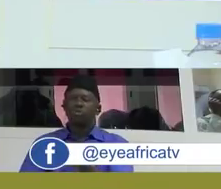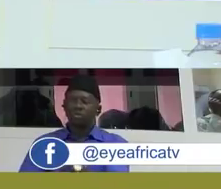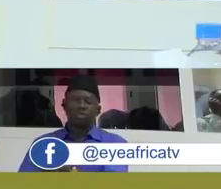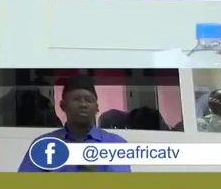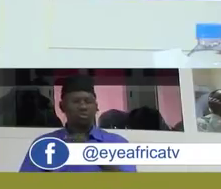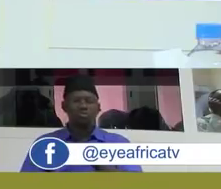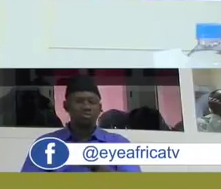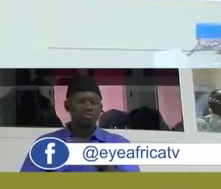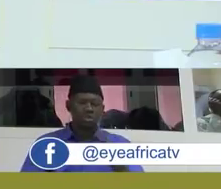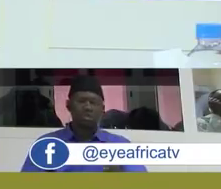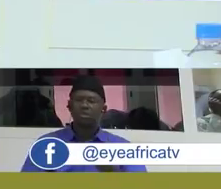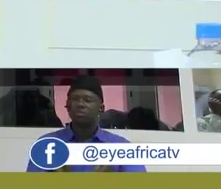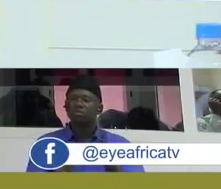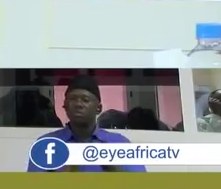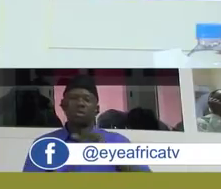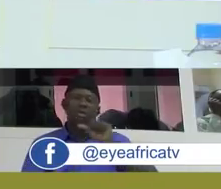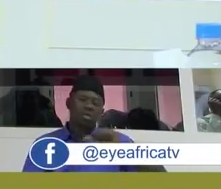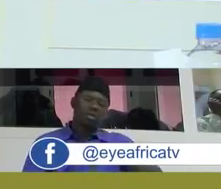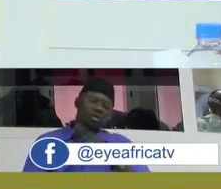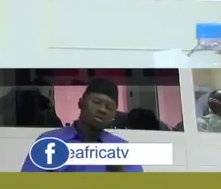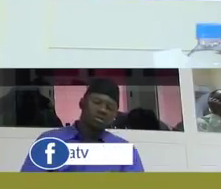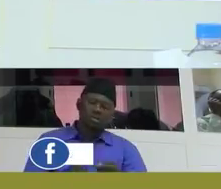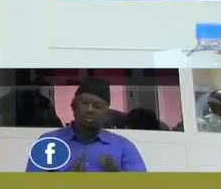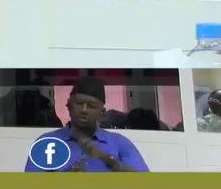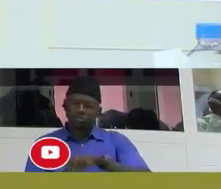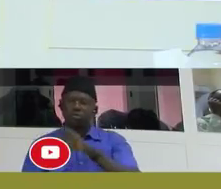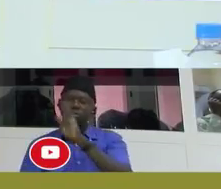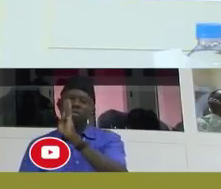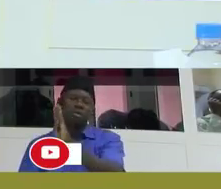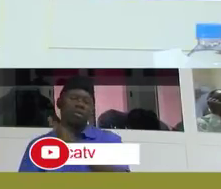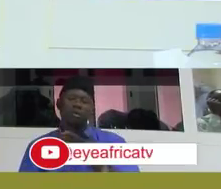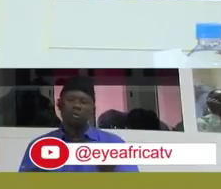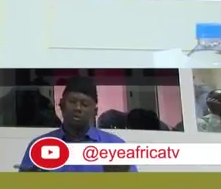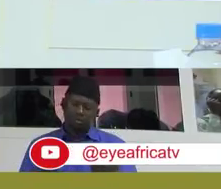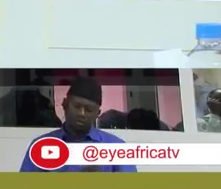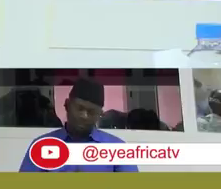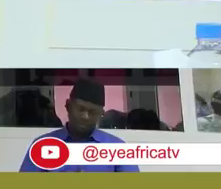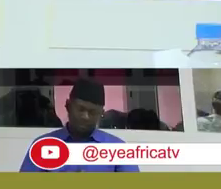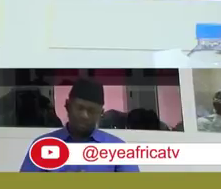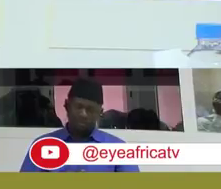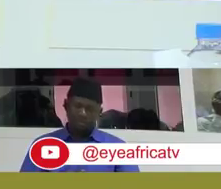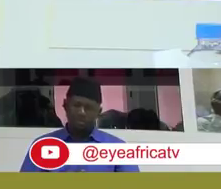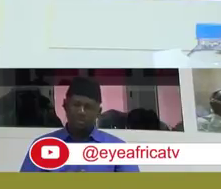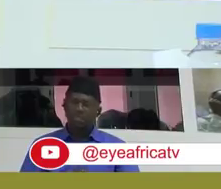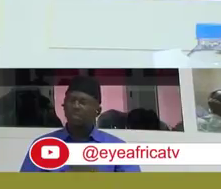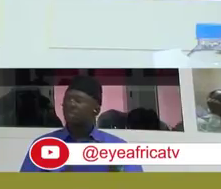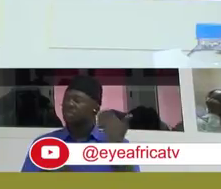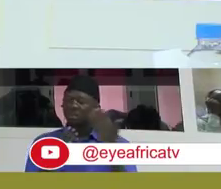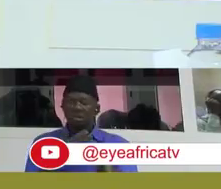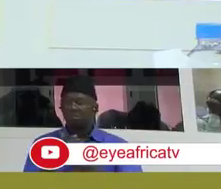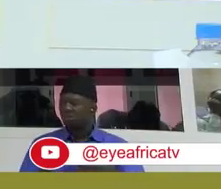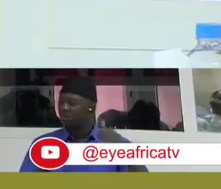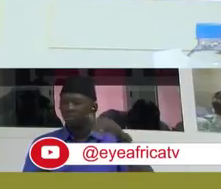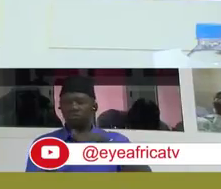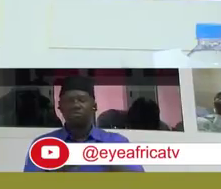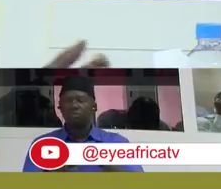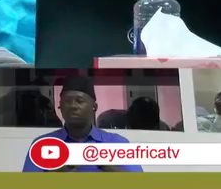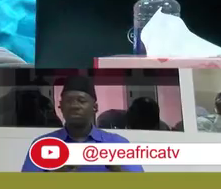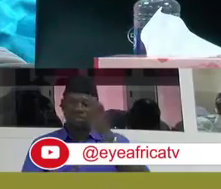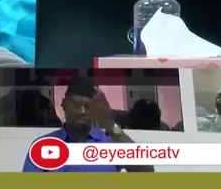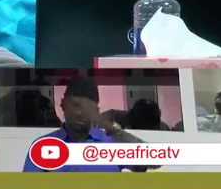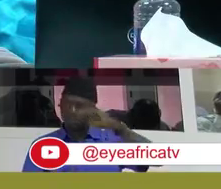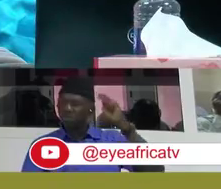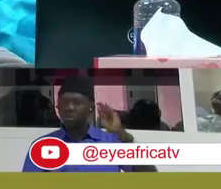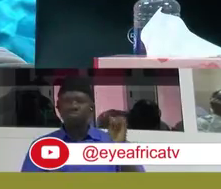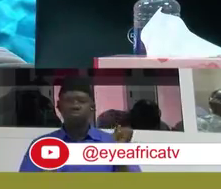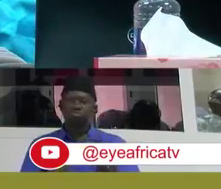that, report A and report B. It used never to involve the police.